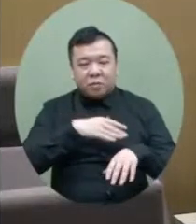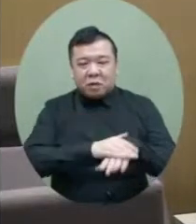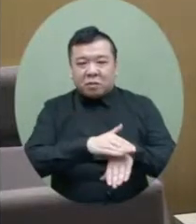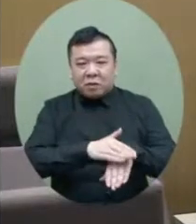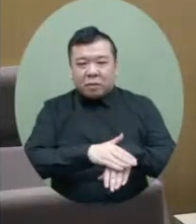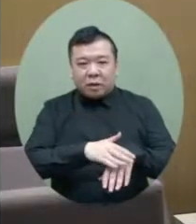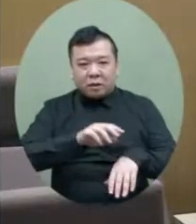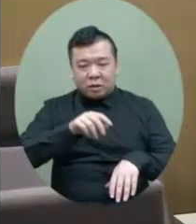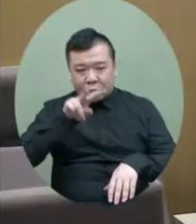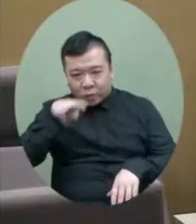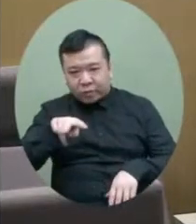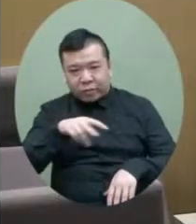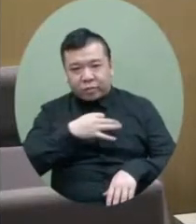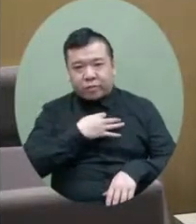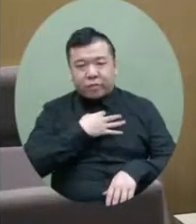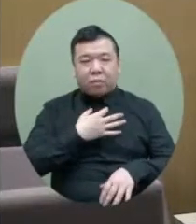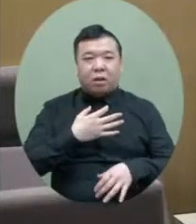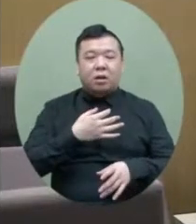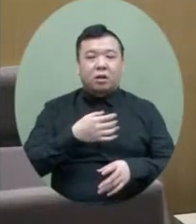there may be